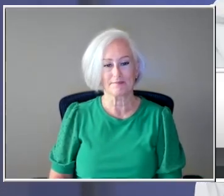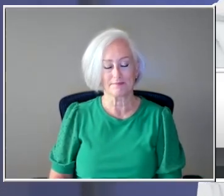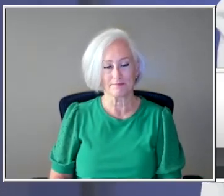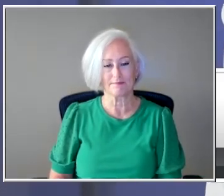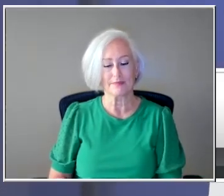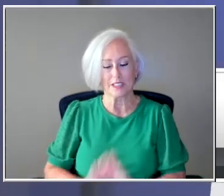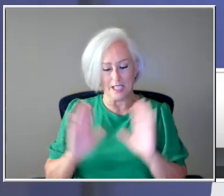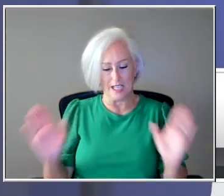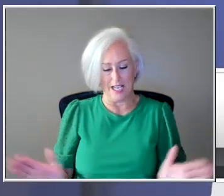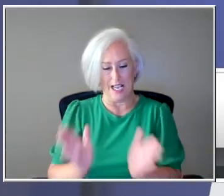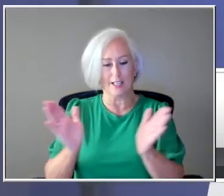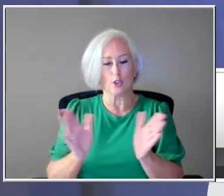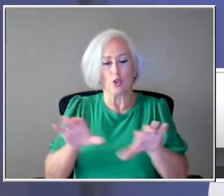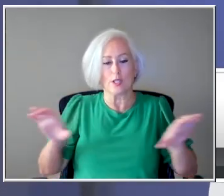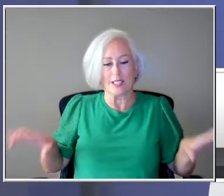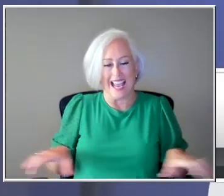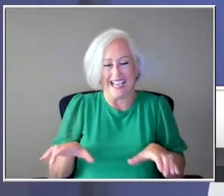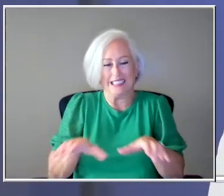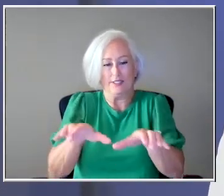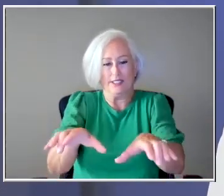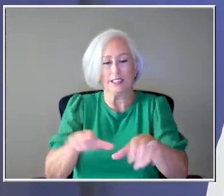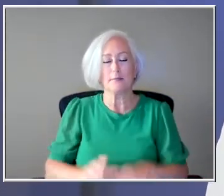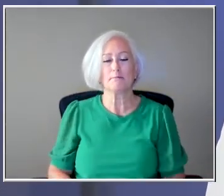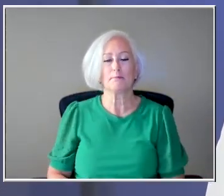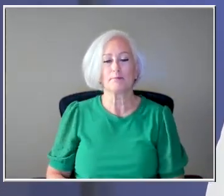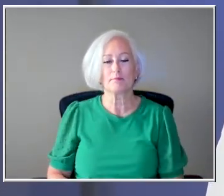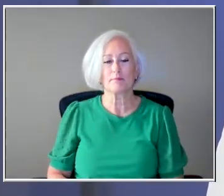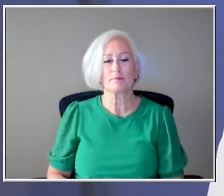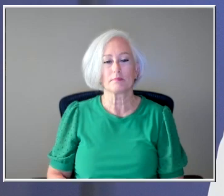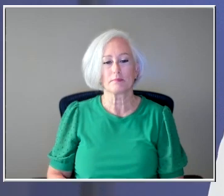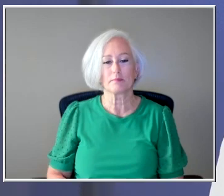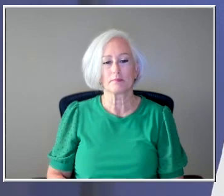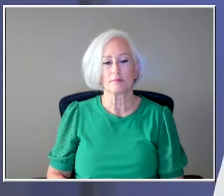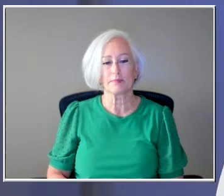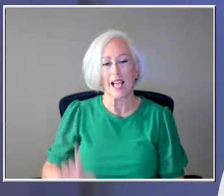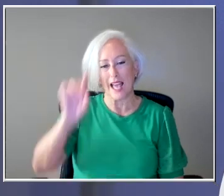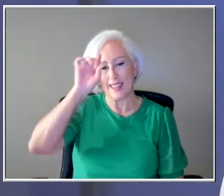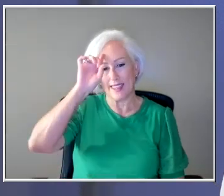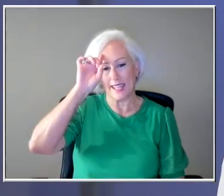Encourage activity. And I think